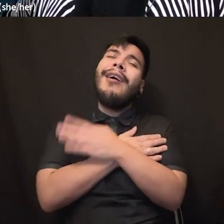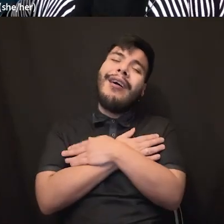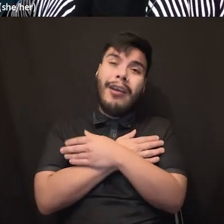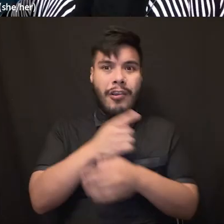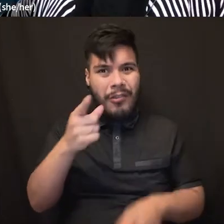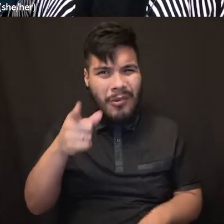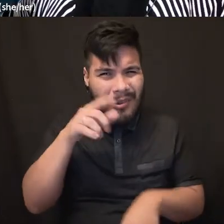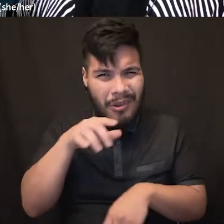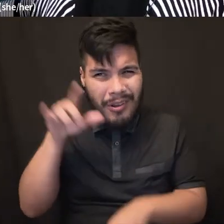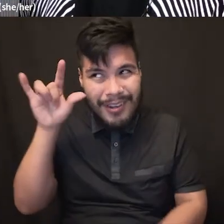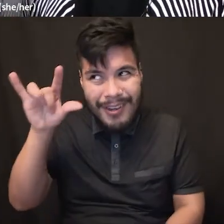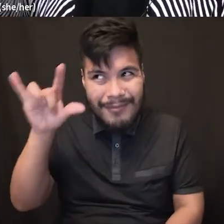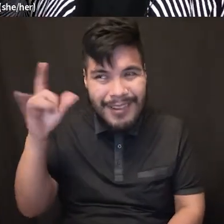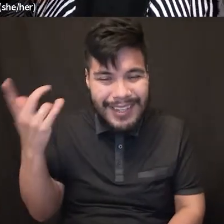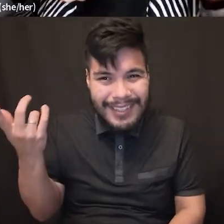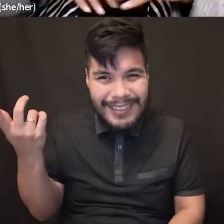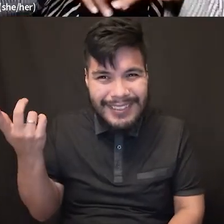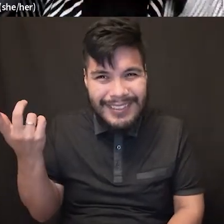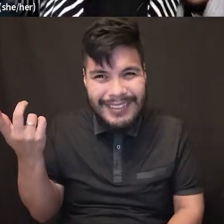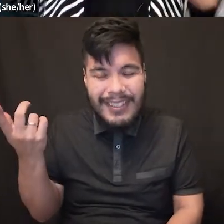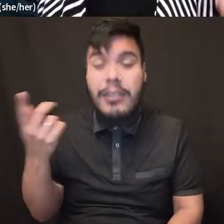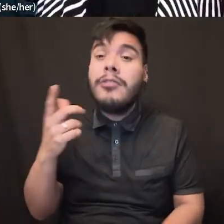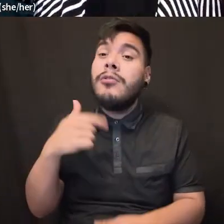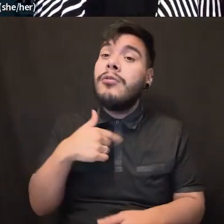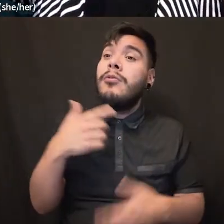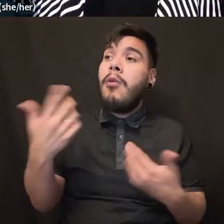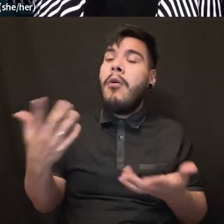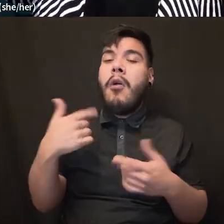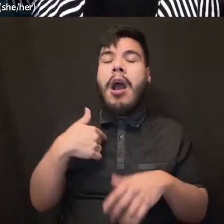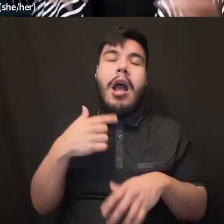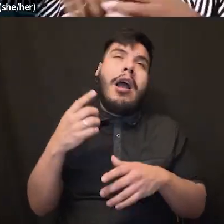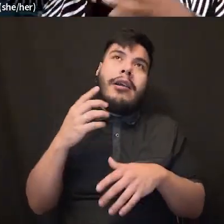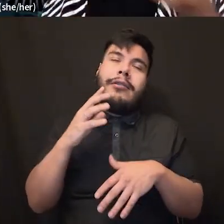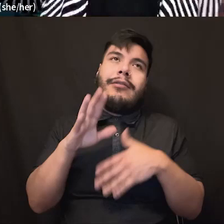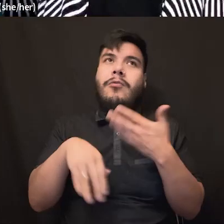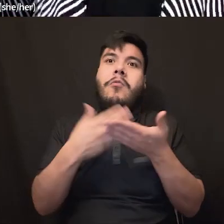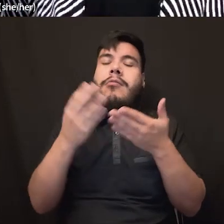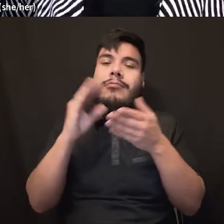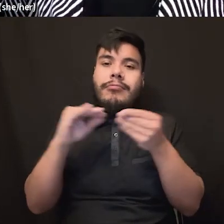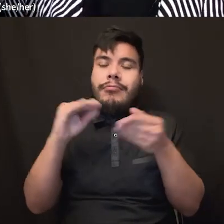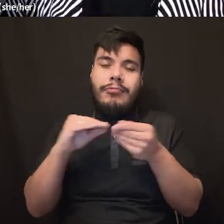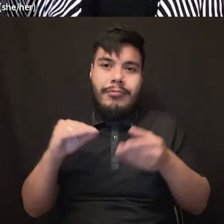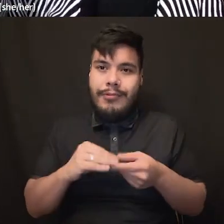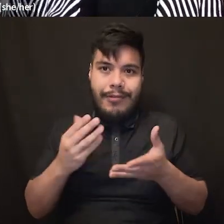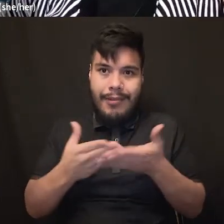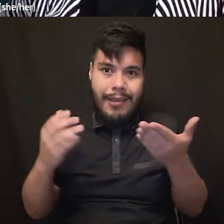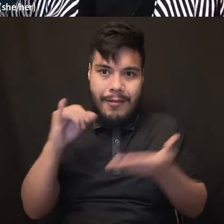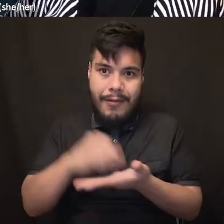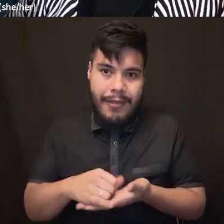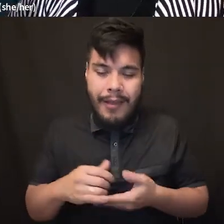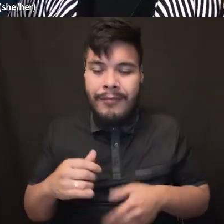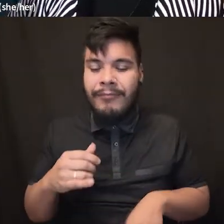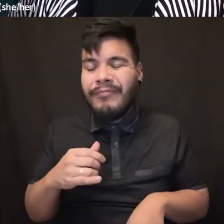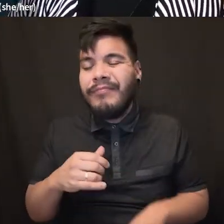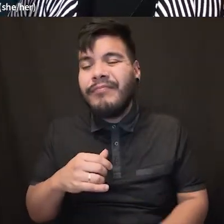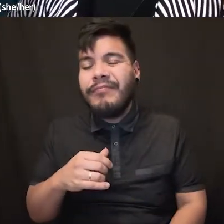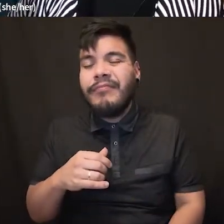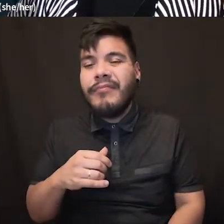airplane. So I did a whole, I don't remember exactly what I said, but I did a whole thing about that.